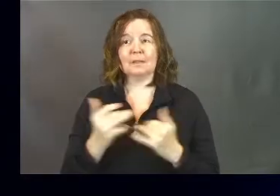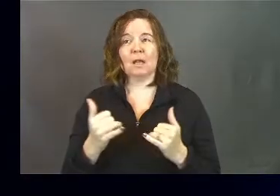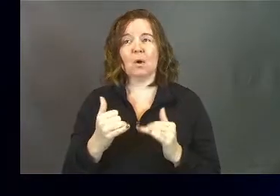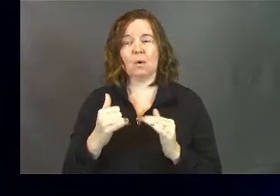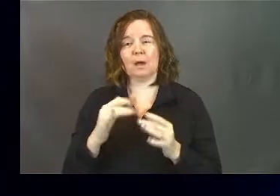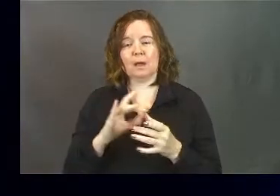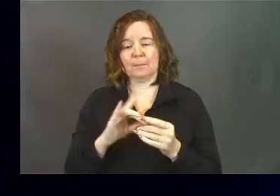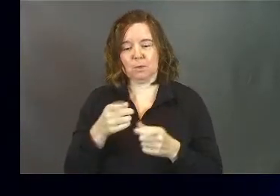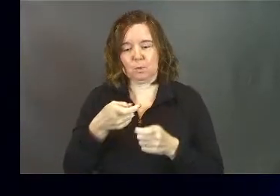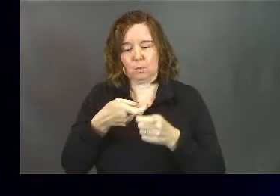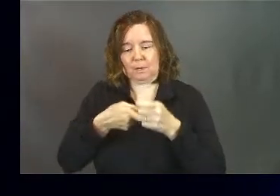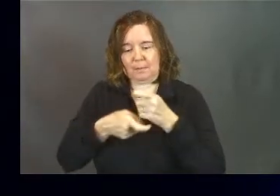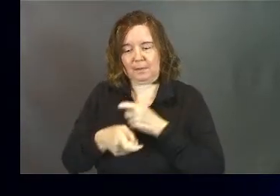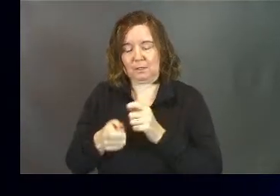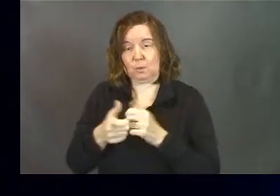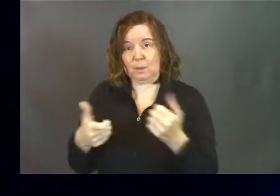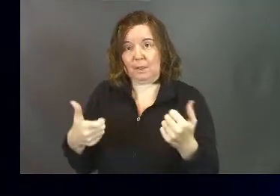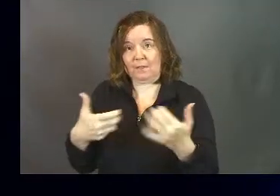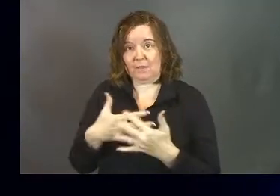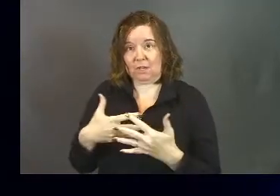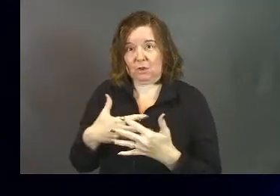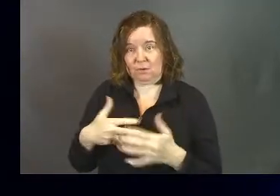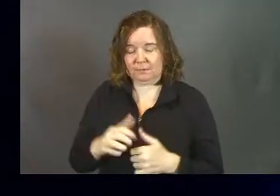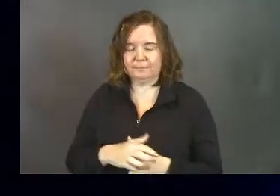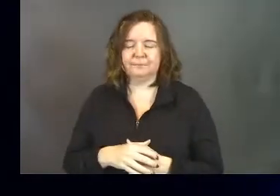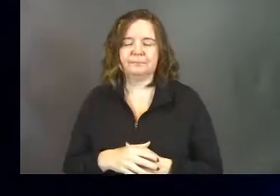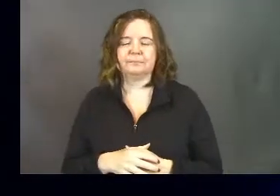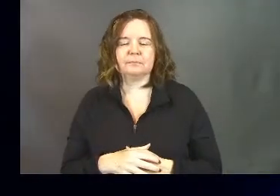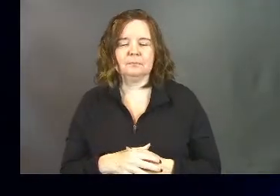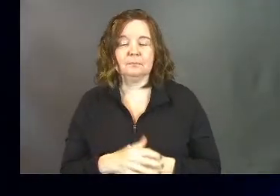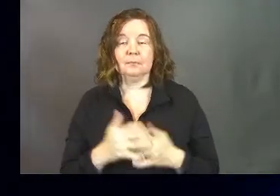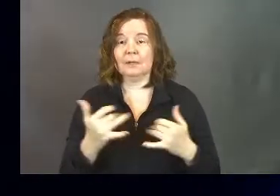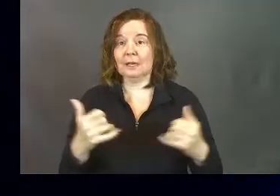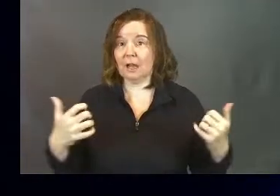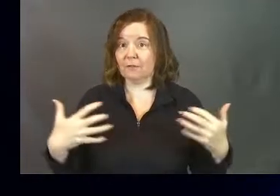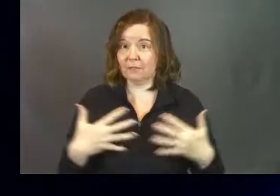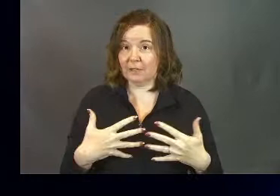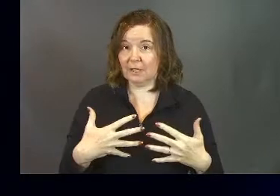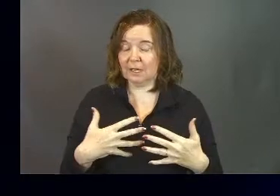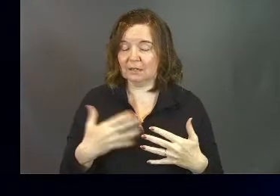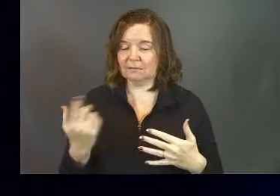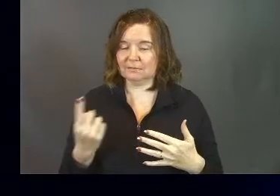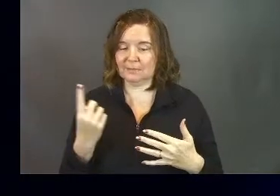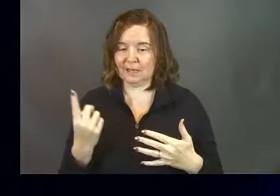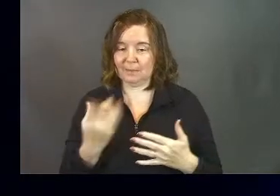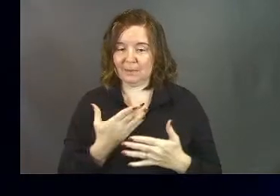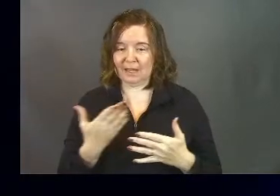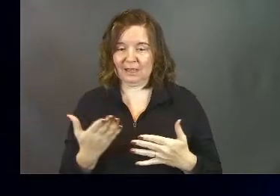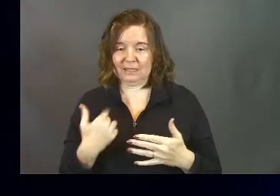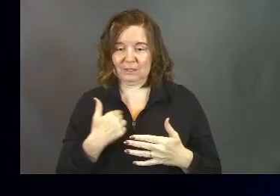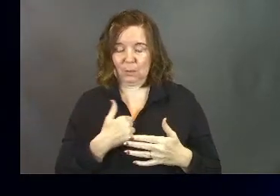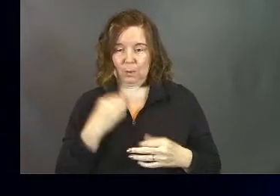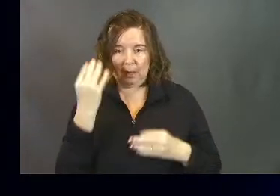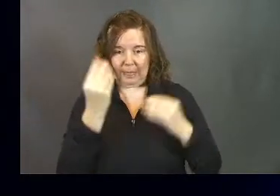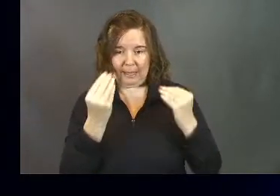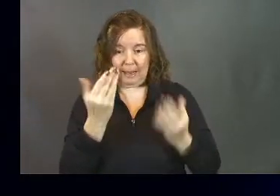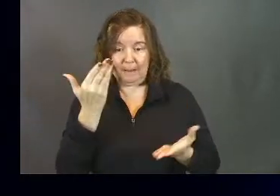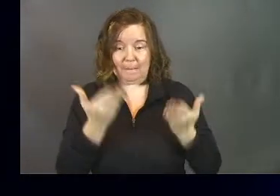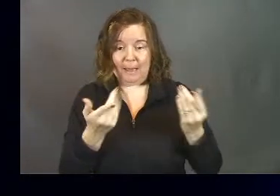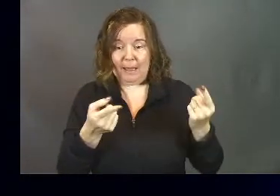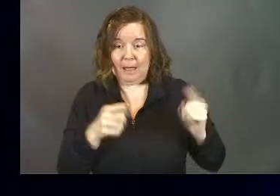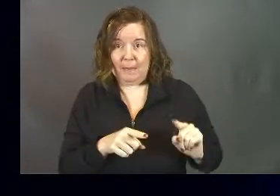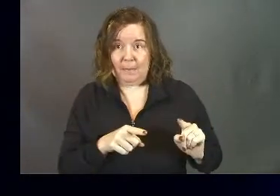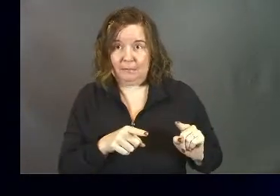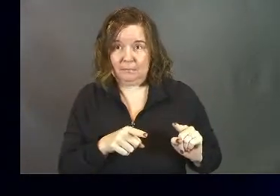to replace that with fear. Now fear is the substance of things we think may